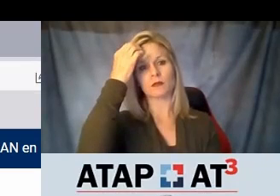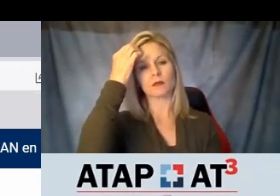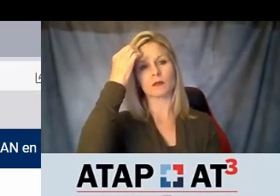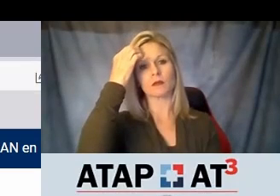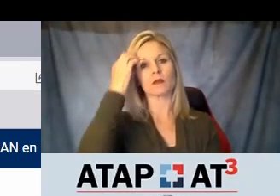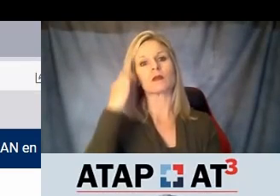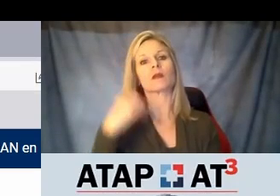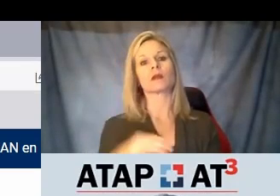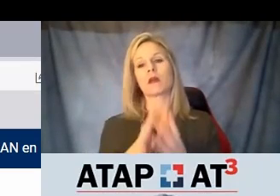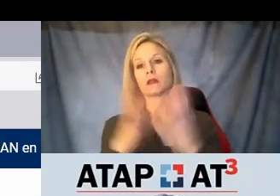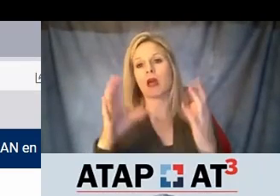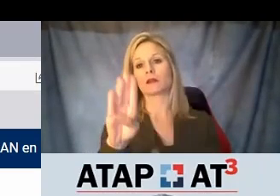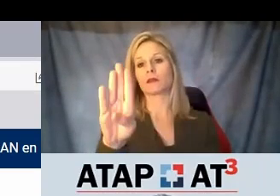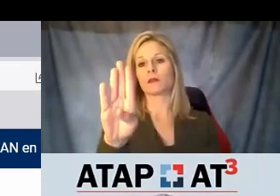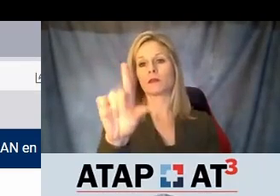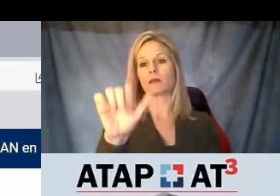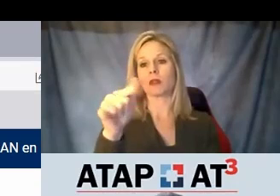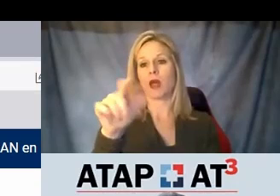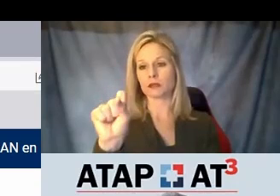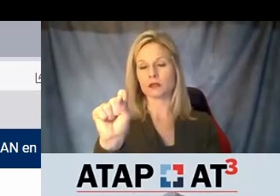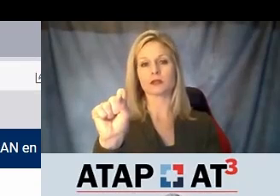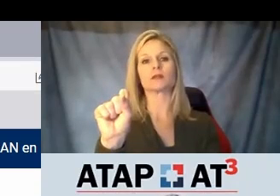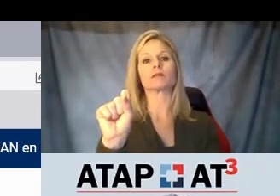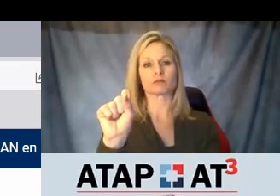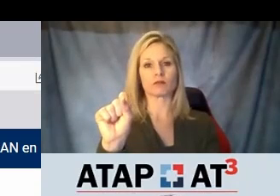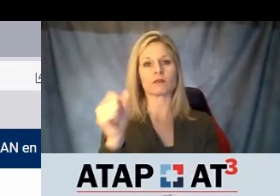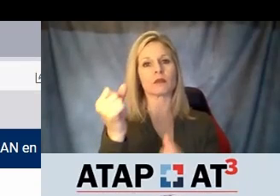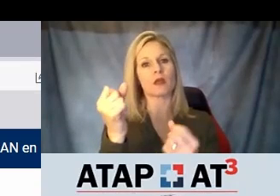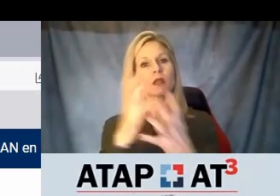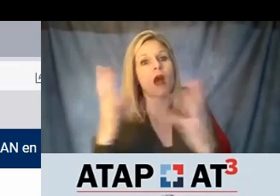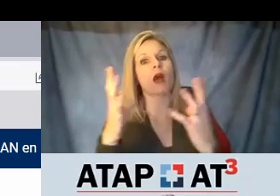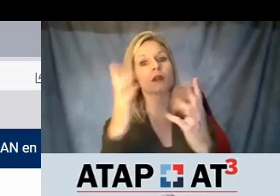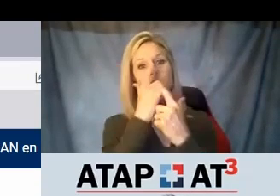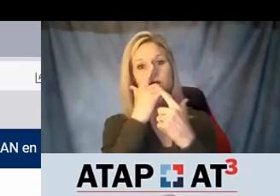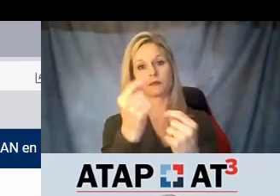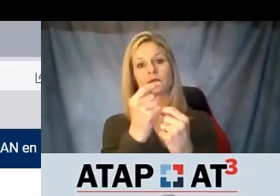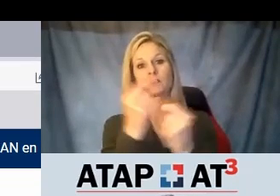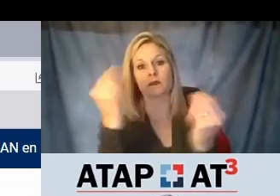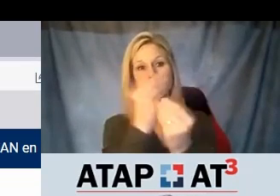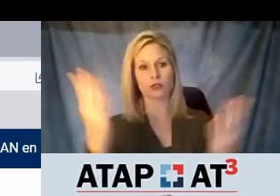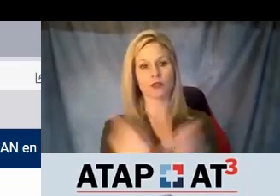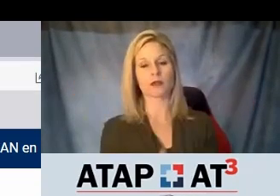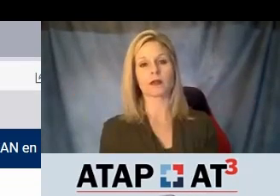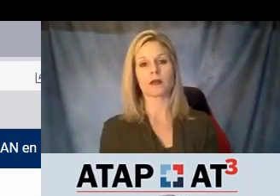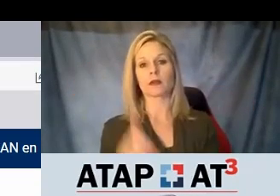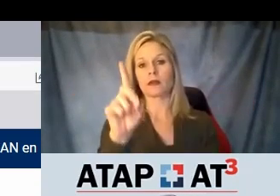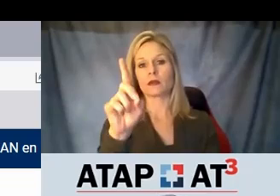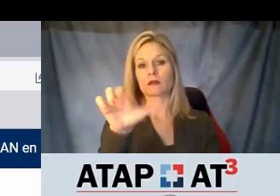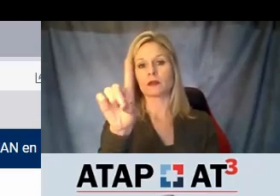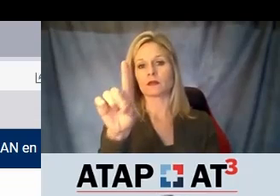Lots of blog posts, interesting information. And Donald, go back to the